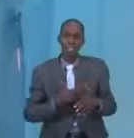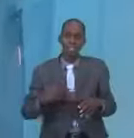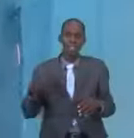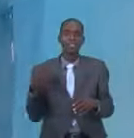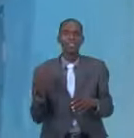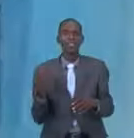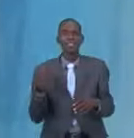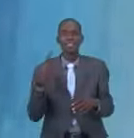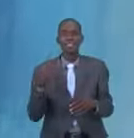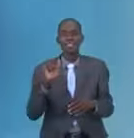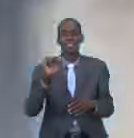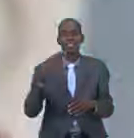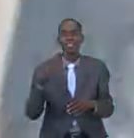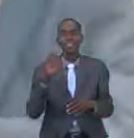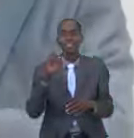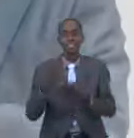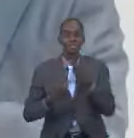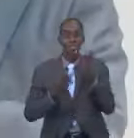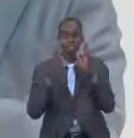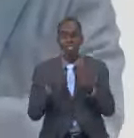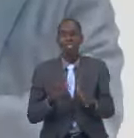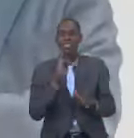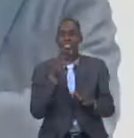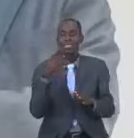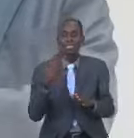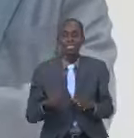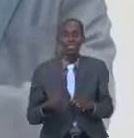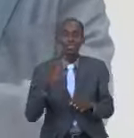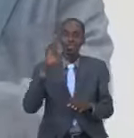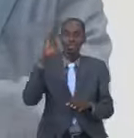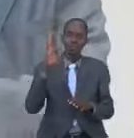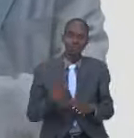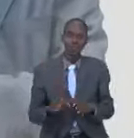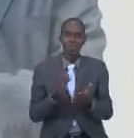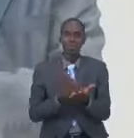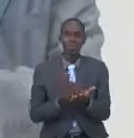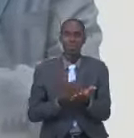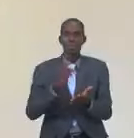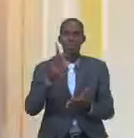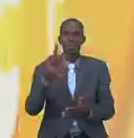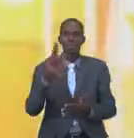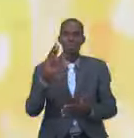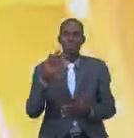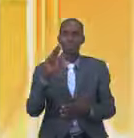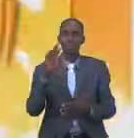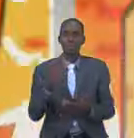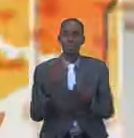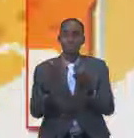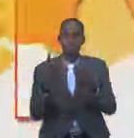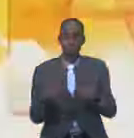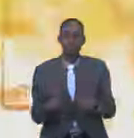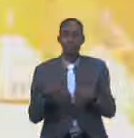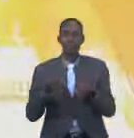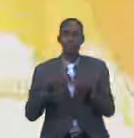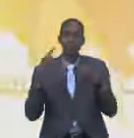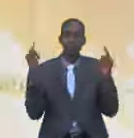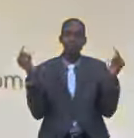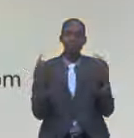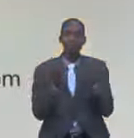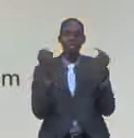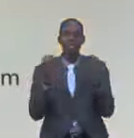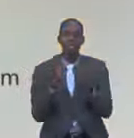this August. He's the GCK convener, Pastor Dr. W.F.Kumuyi. He comes in triumphant power